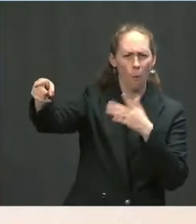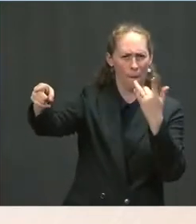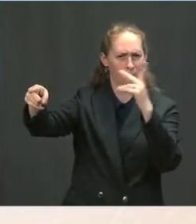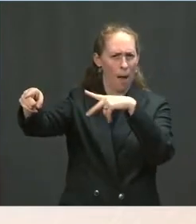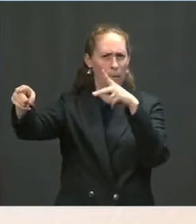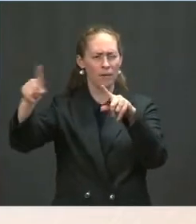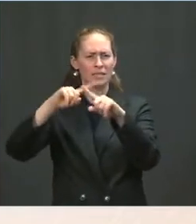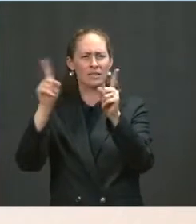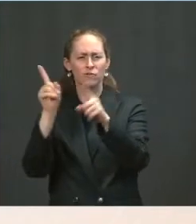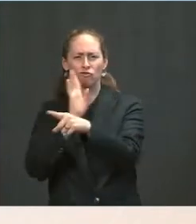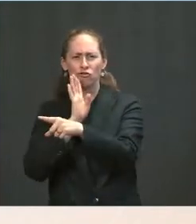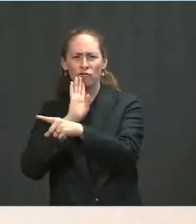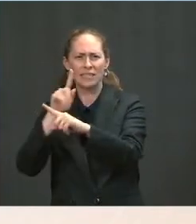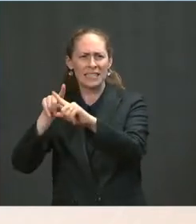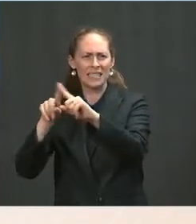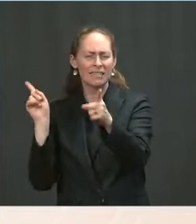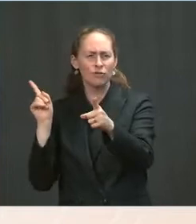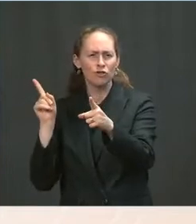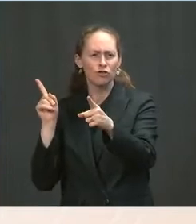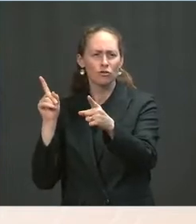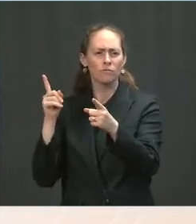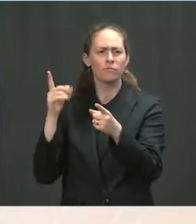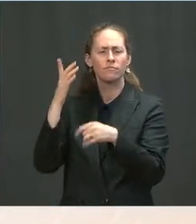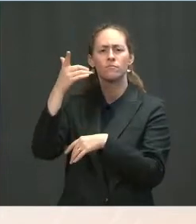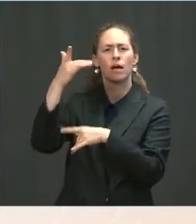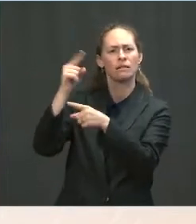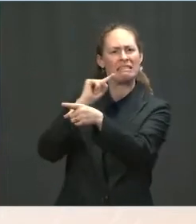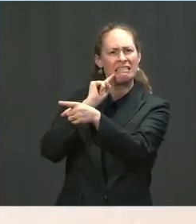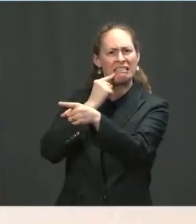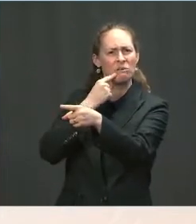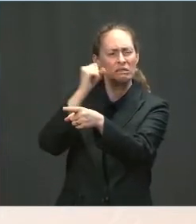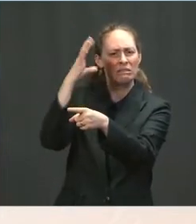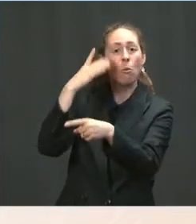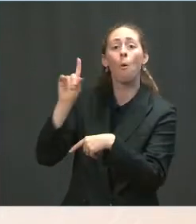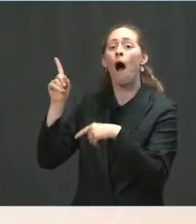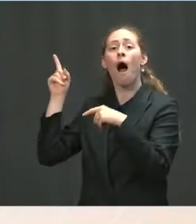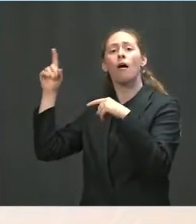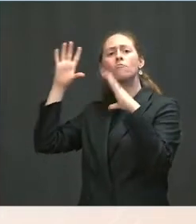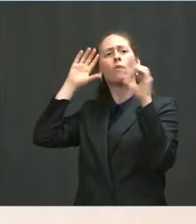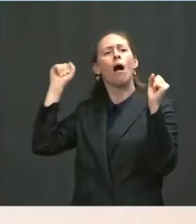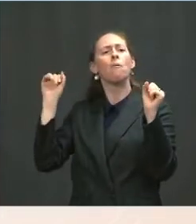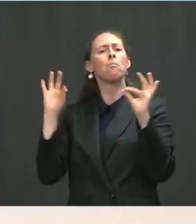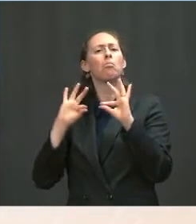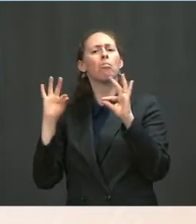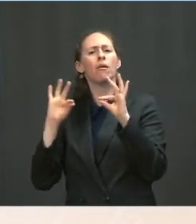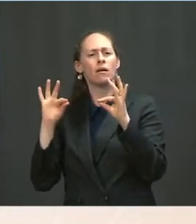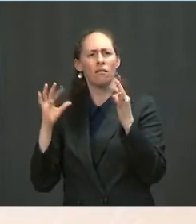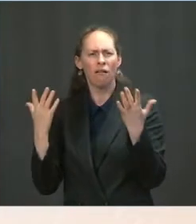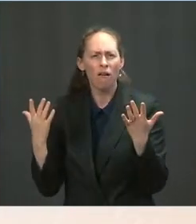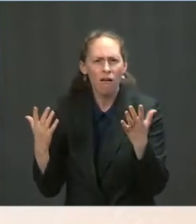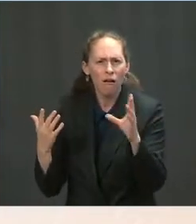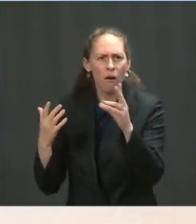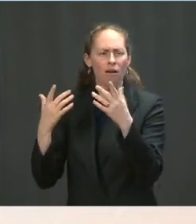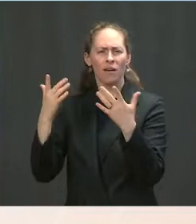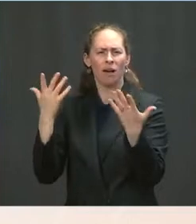And why wasn't that PowerPoint made public? Why did it have to be to the public? And then lastly,